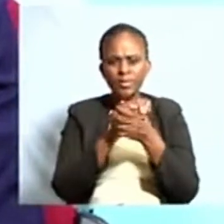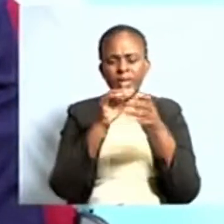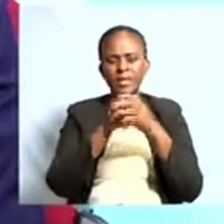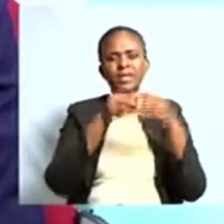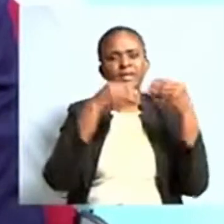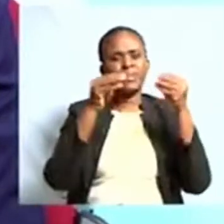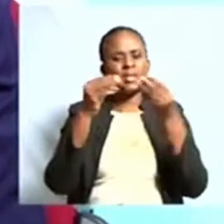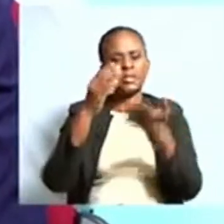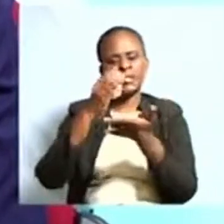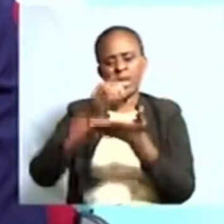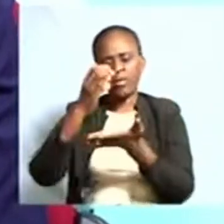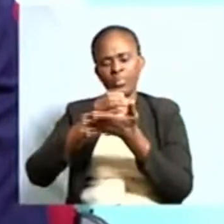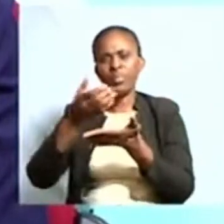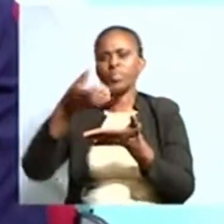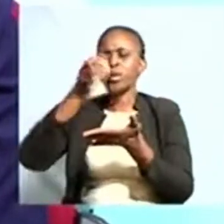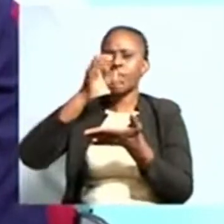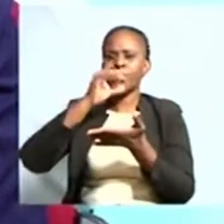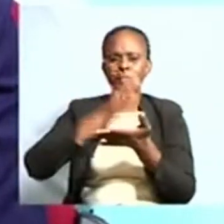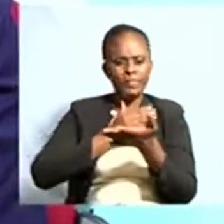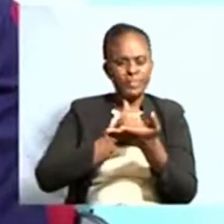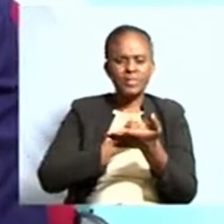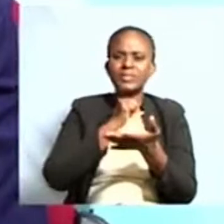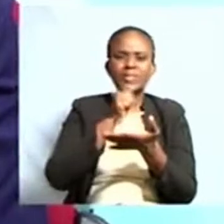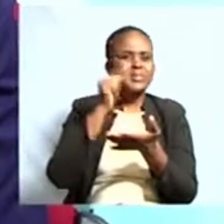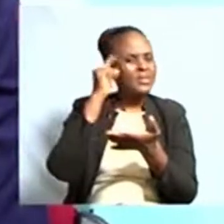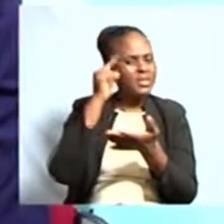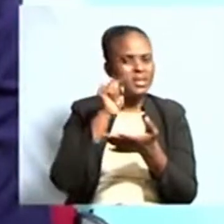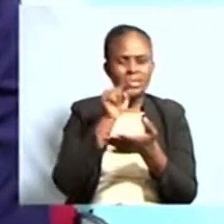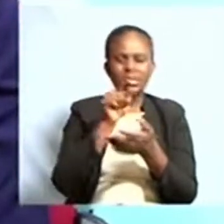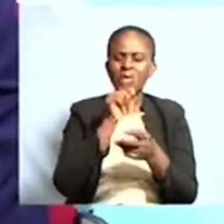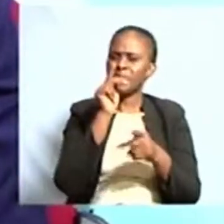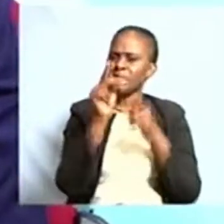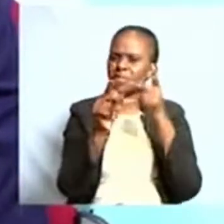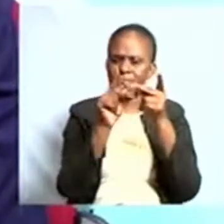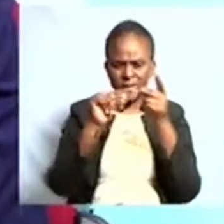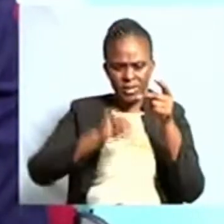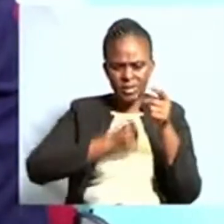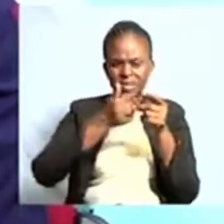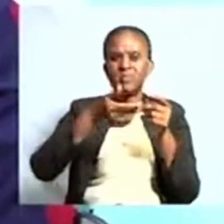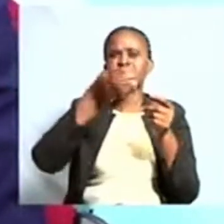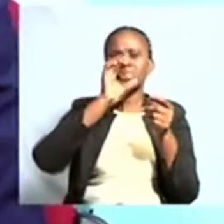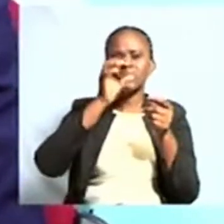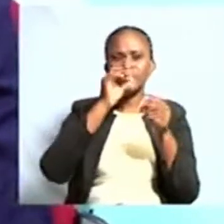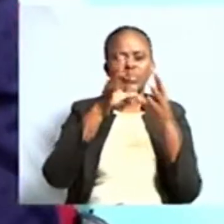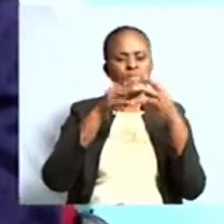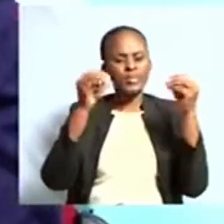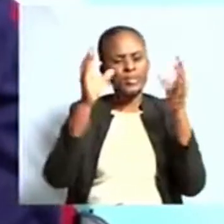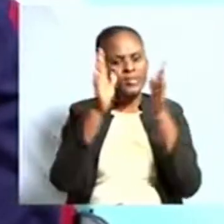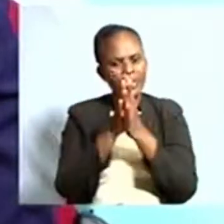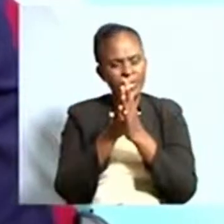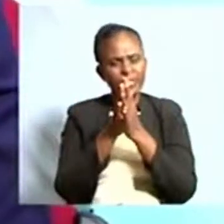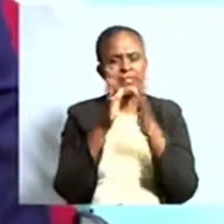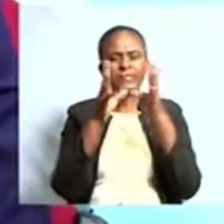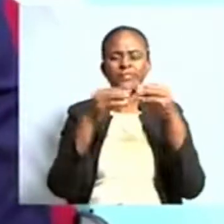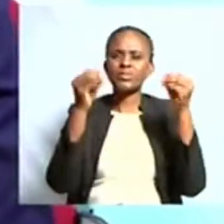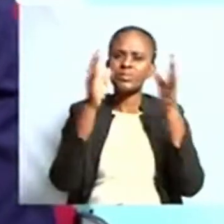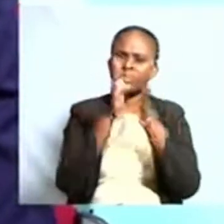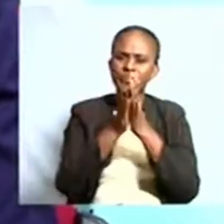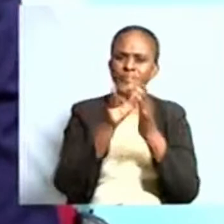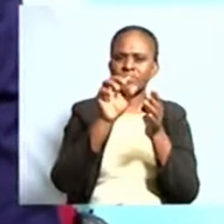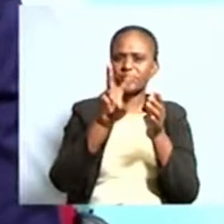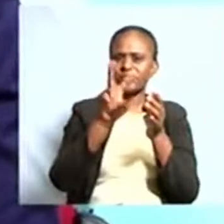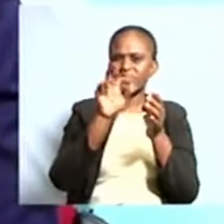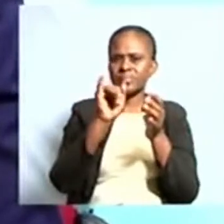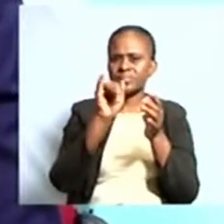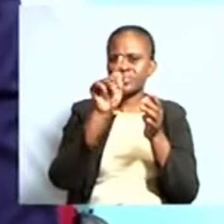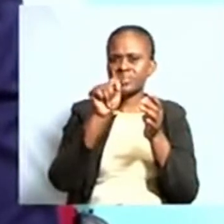the caps. Those, I don't think they go through those processes. We consume a lot of fritters, popularly known as vitumbuas. I don't